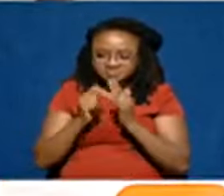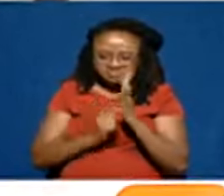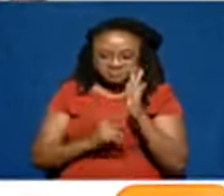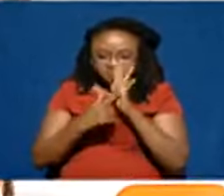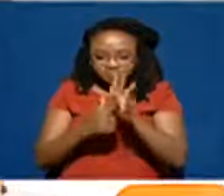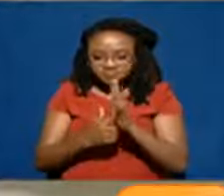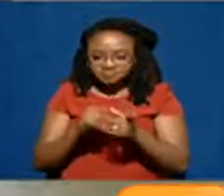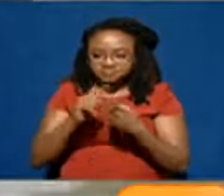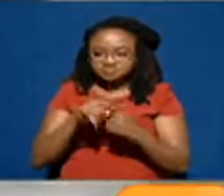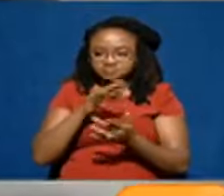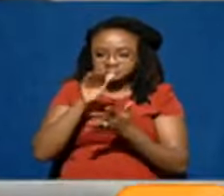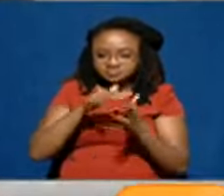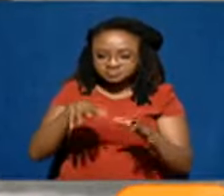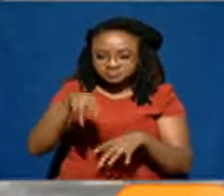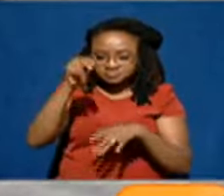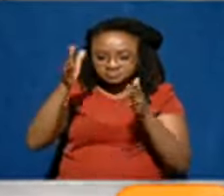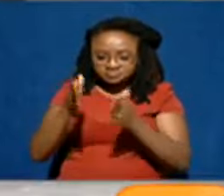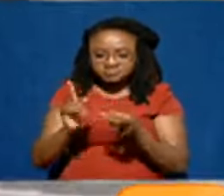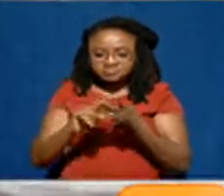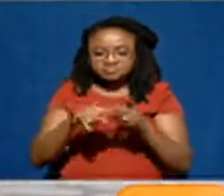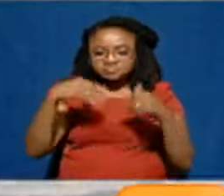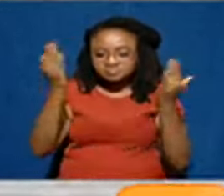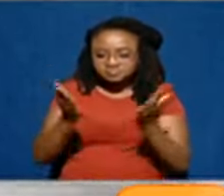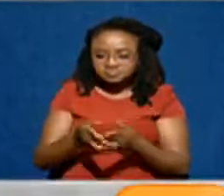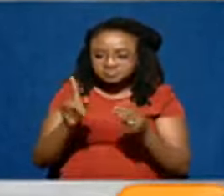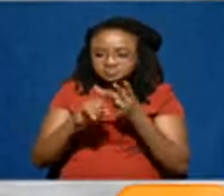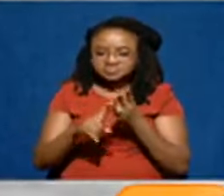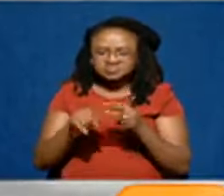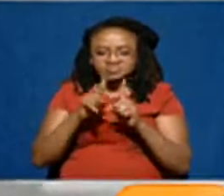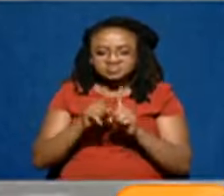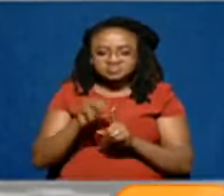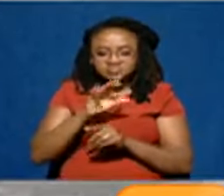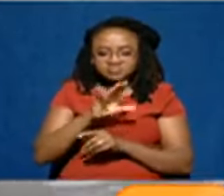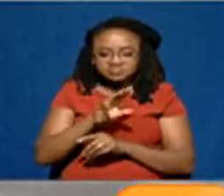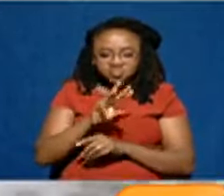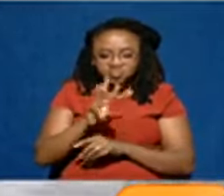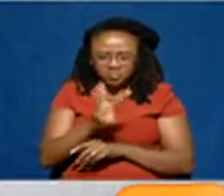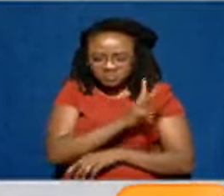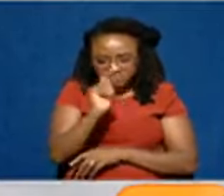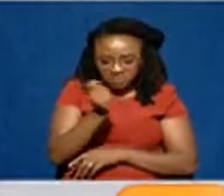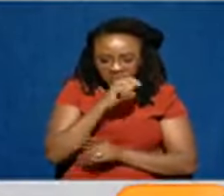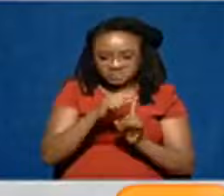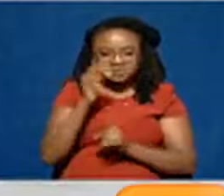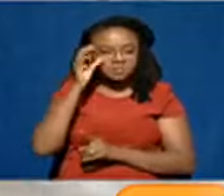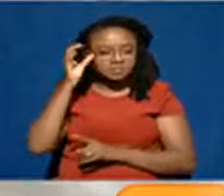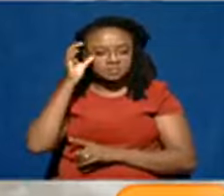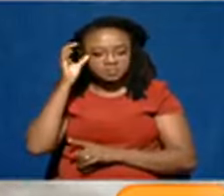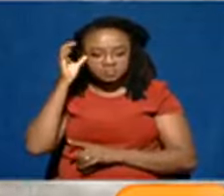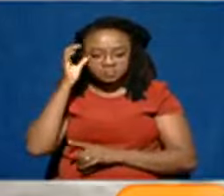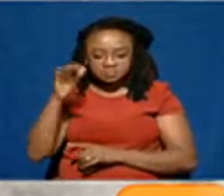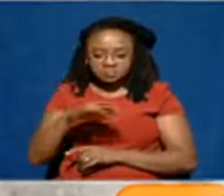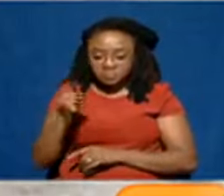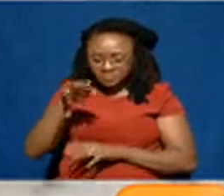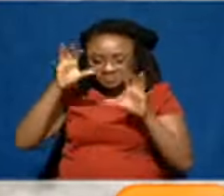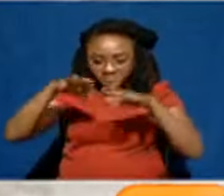Central Highlands, Rift Valley, Western Kenya, and the coastal region. The rains are expected to persist